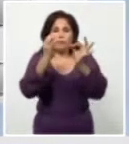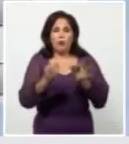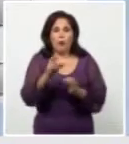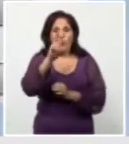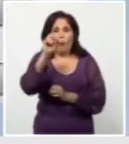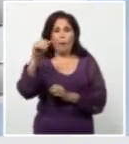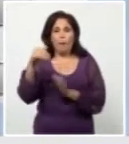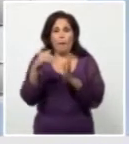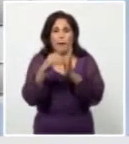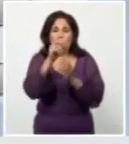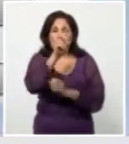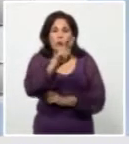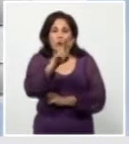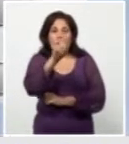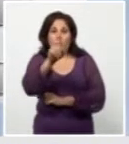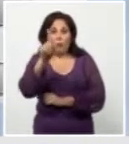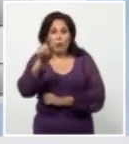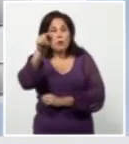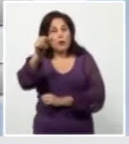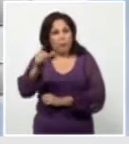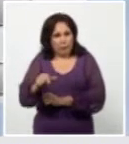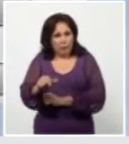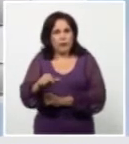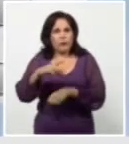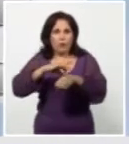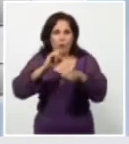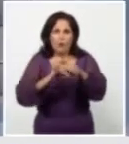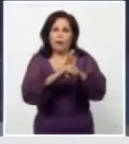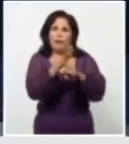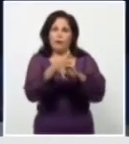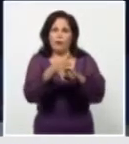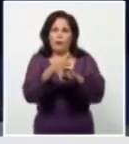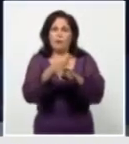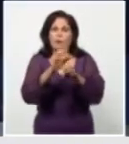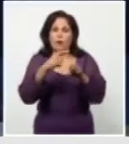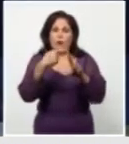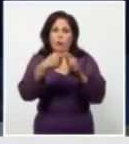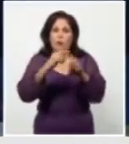2,211 people have been diagnosed with COVID-19.